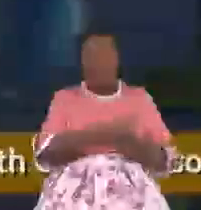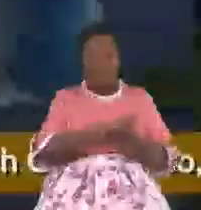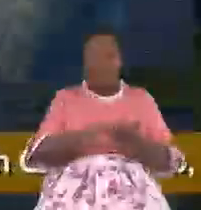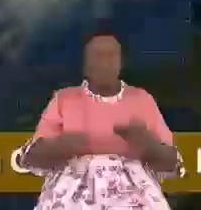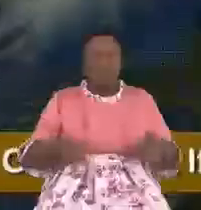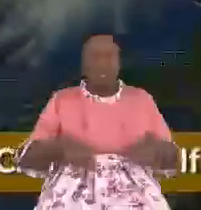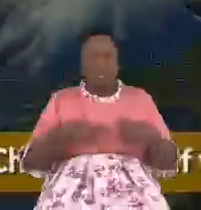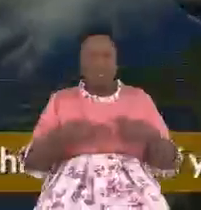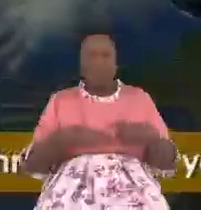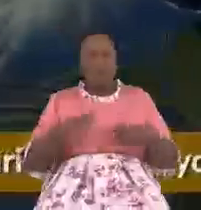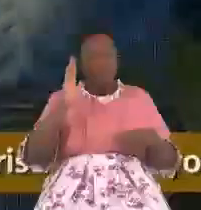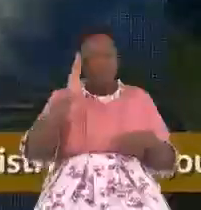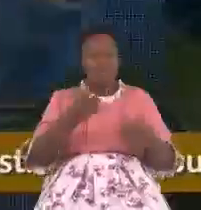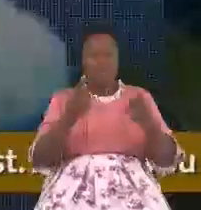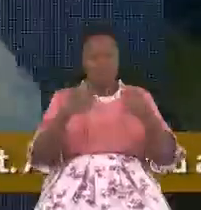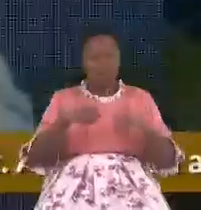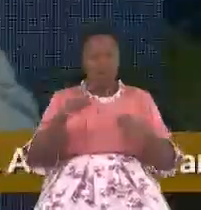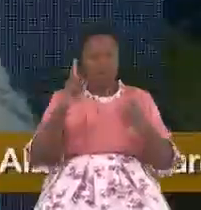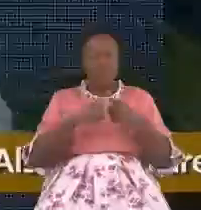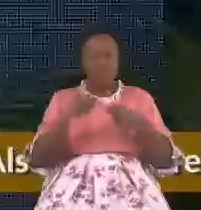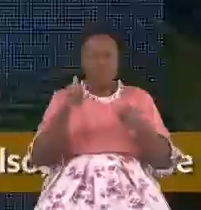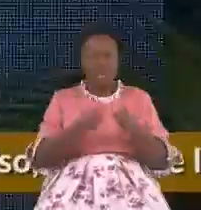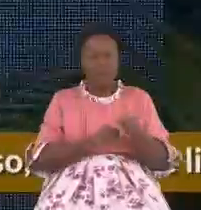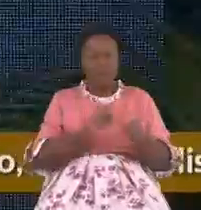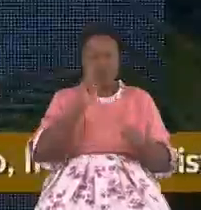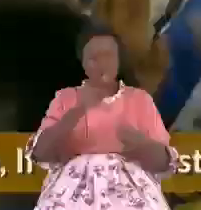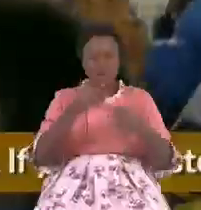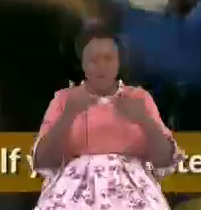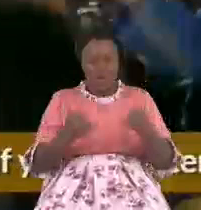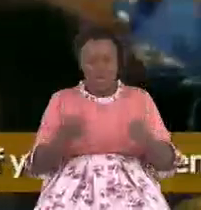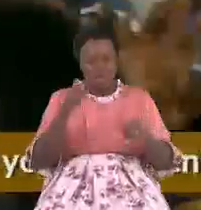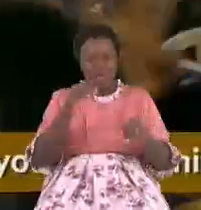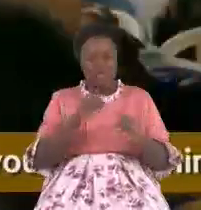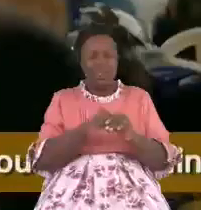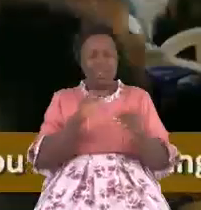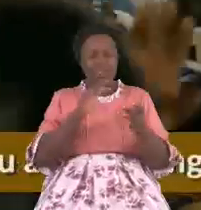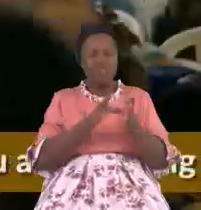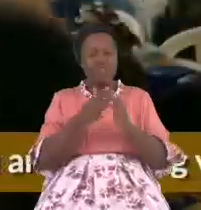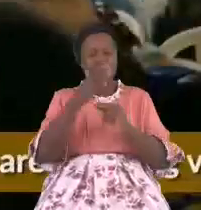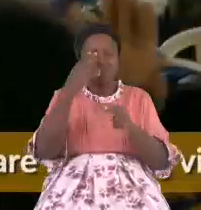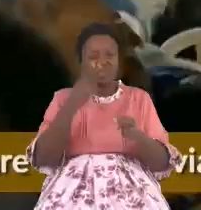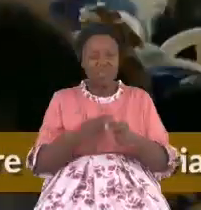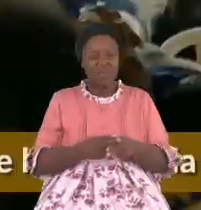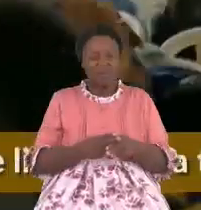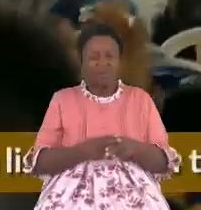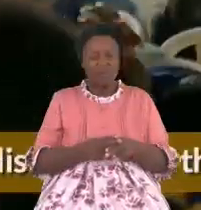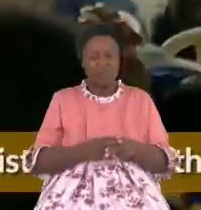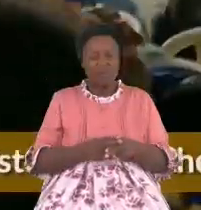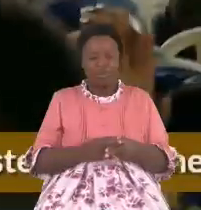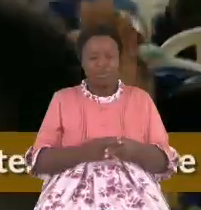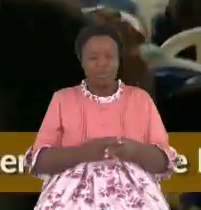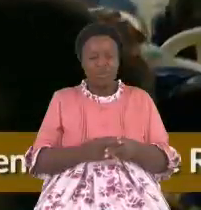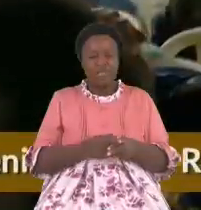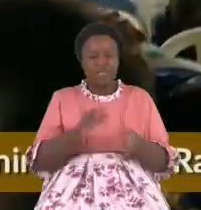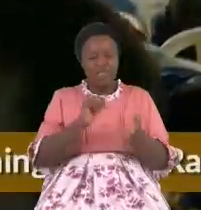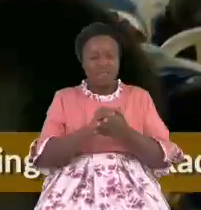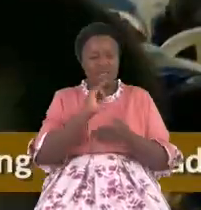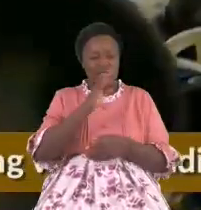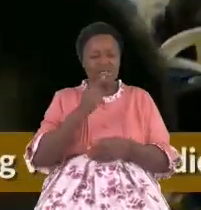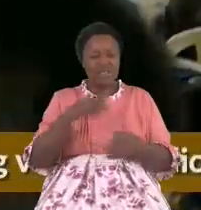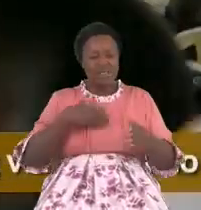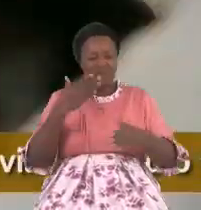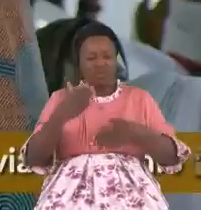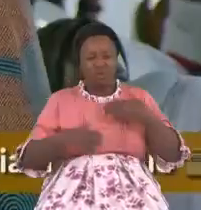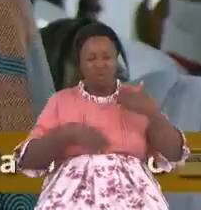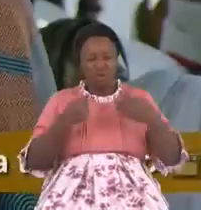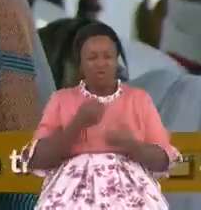will come to everyone now in jesus name let the joy of salvation come